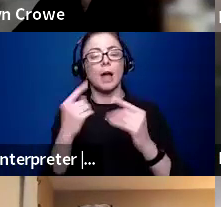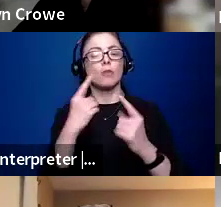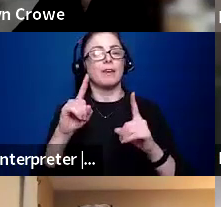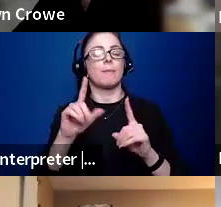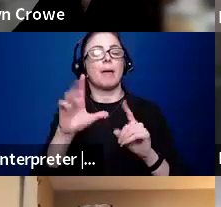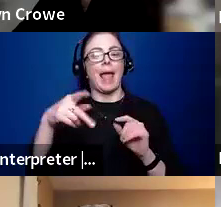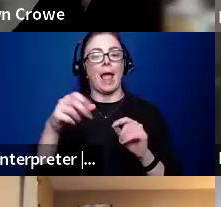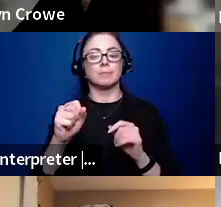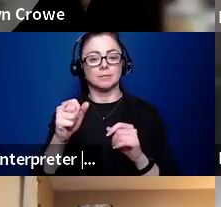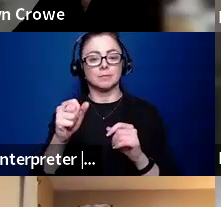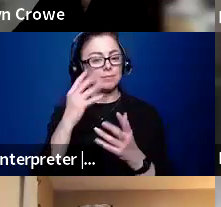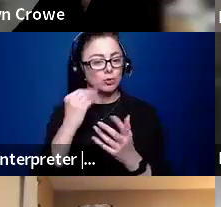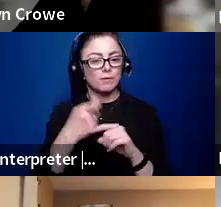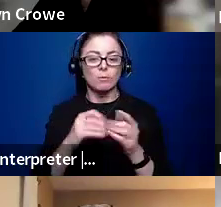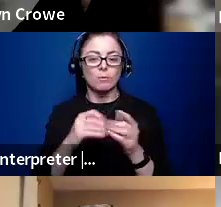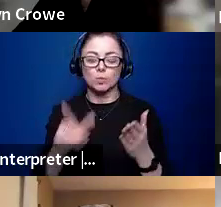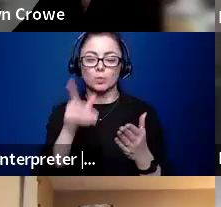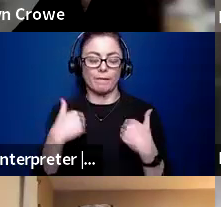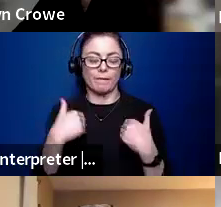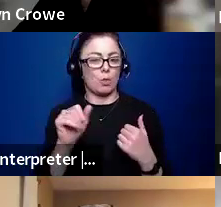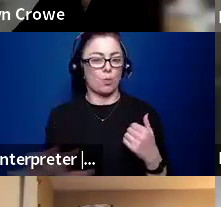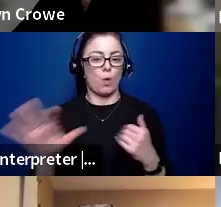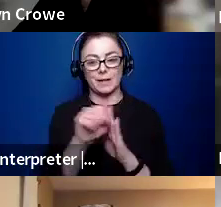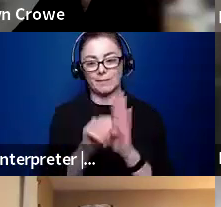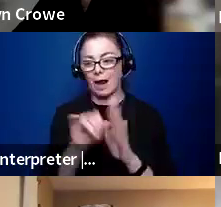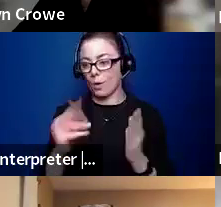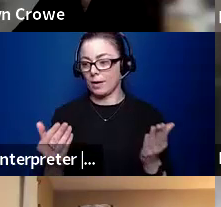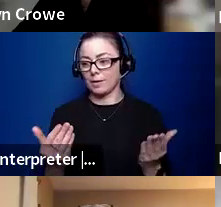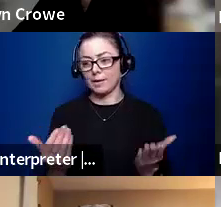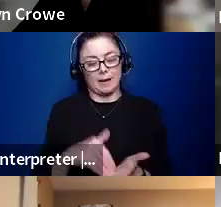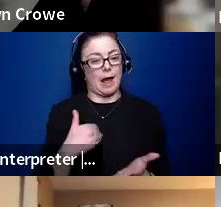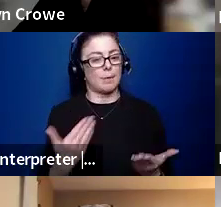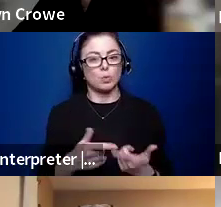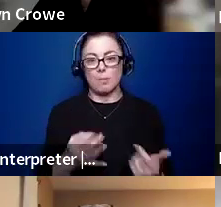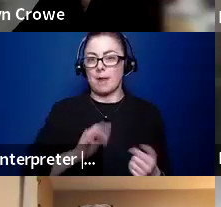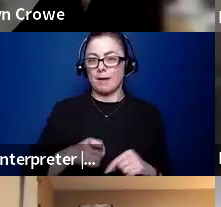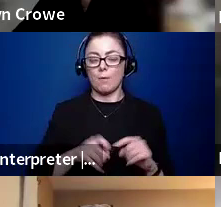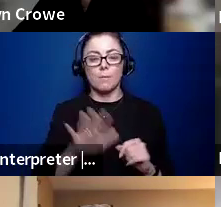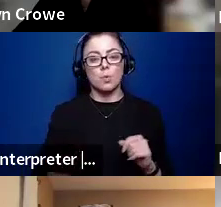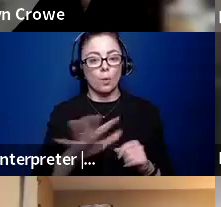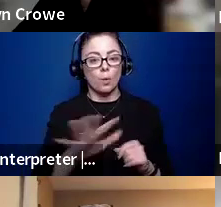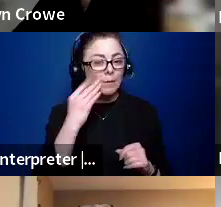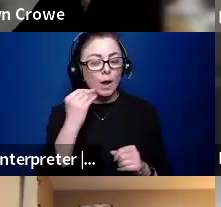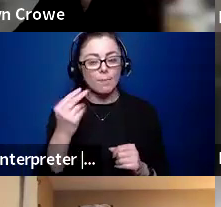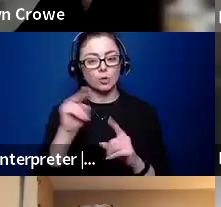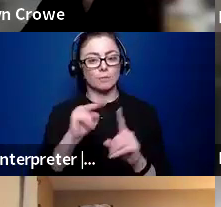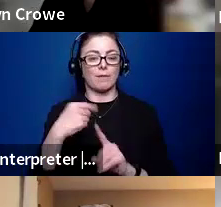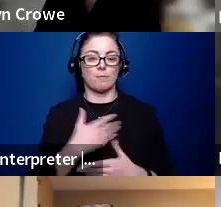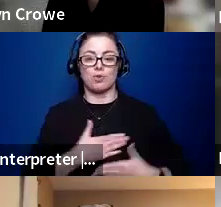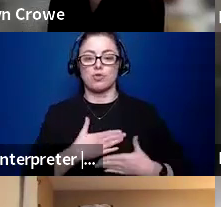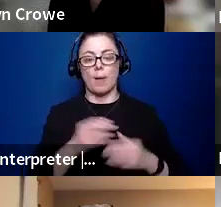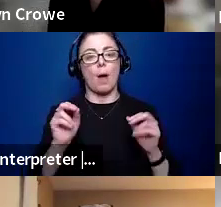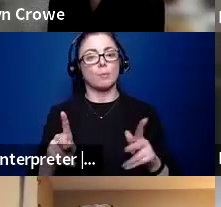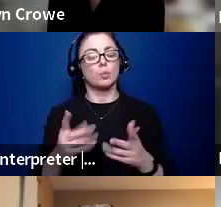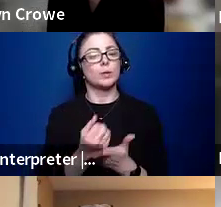with disabilities across the state of Iowa. So again, here to benefit from your expertise and perspectives, and appreciate the opportunity to be with you